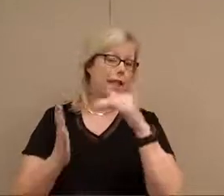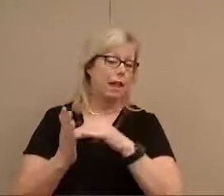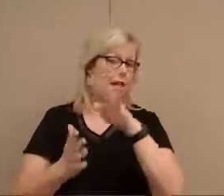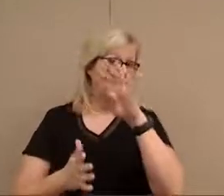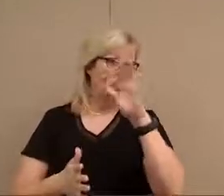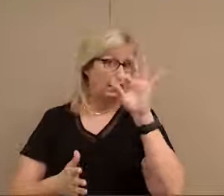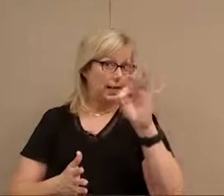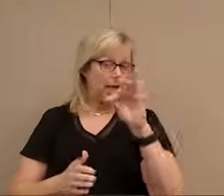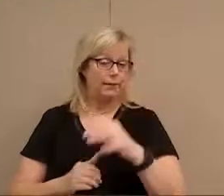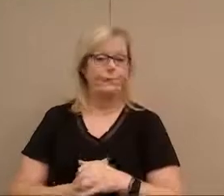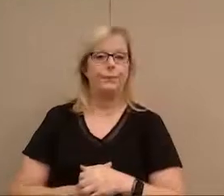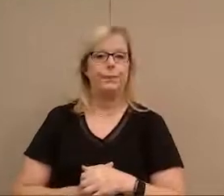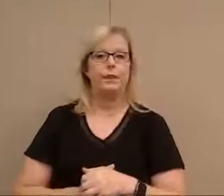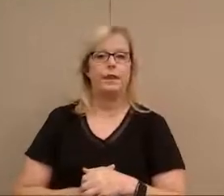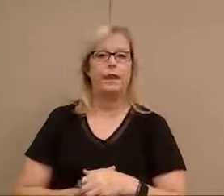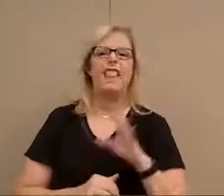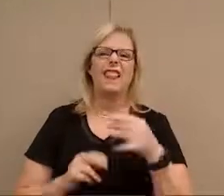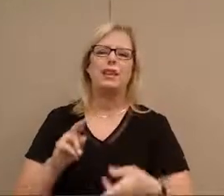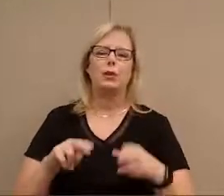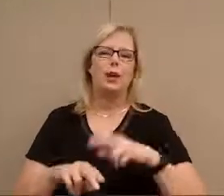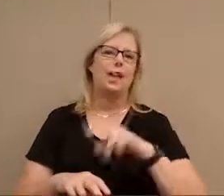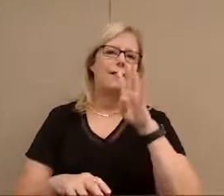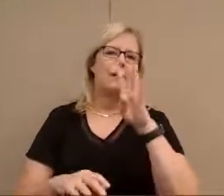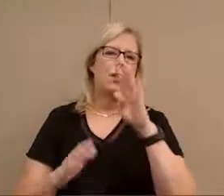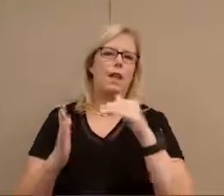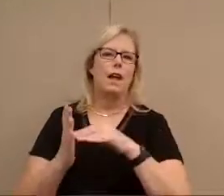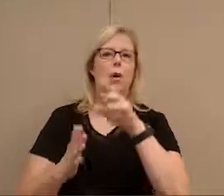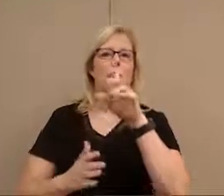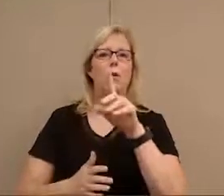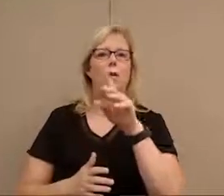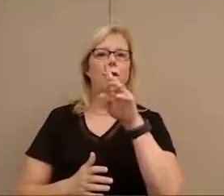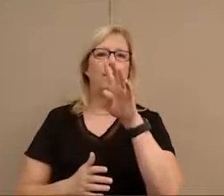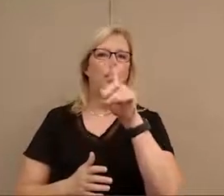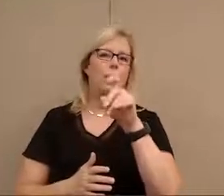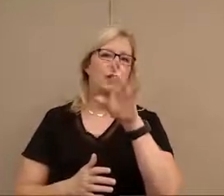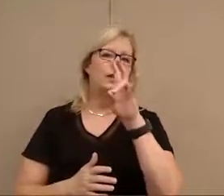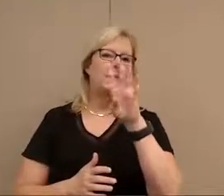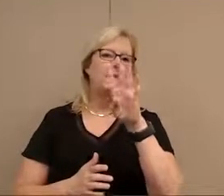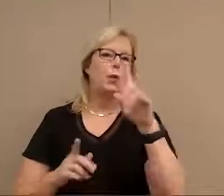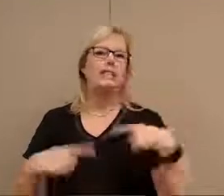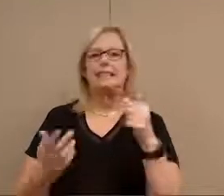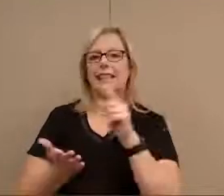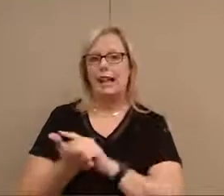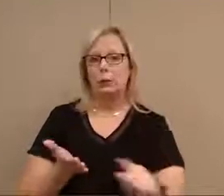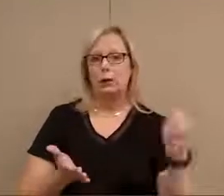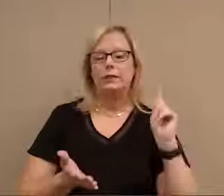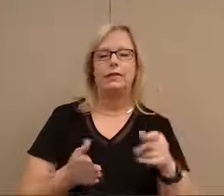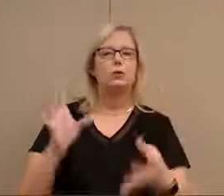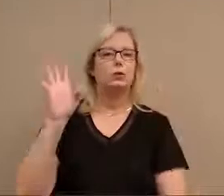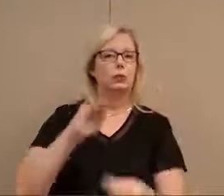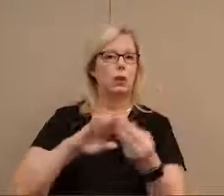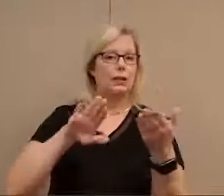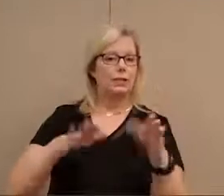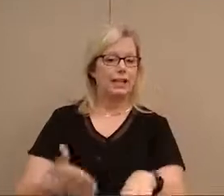1,398,409, which is an increase of 4,174 since we reported last week. Total deaths to date is